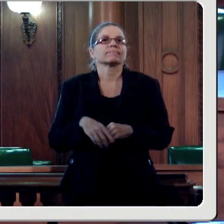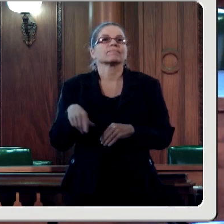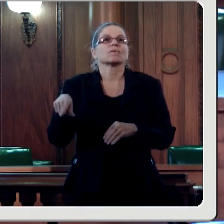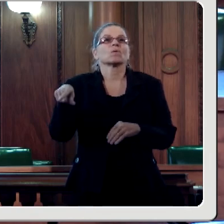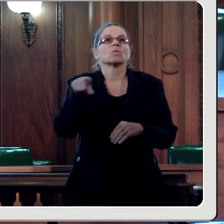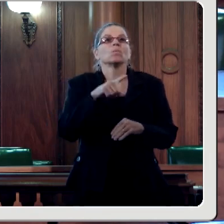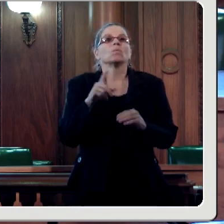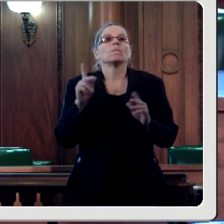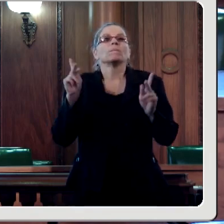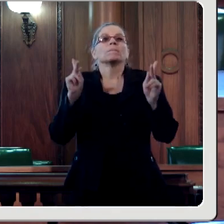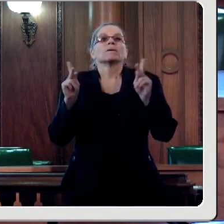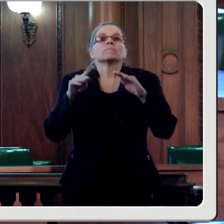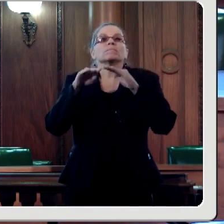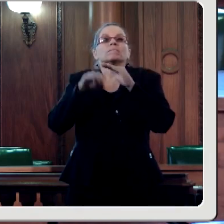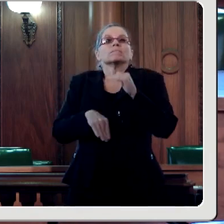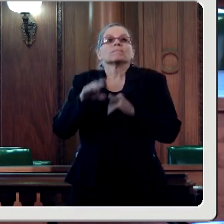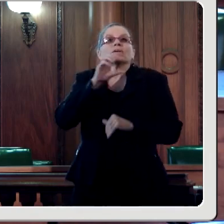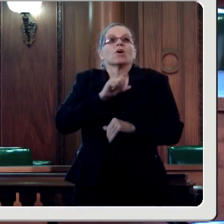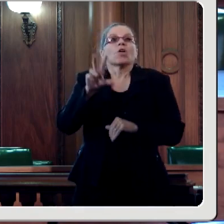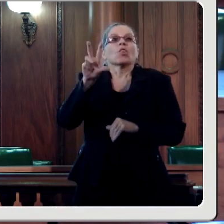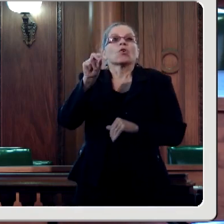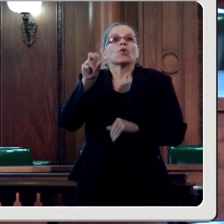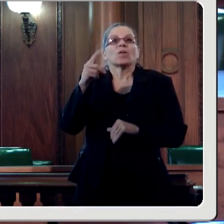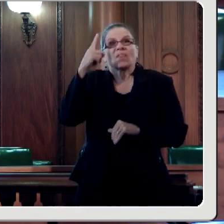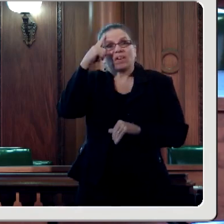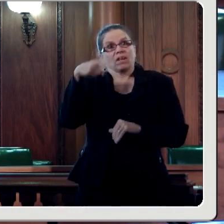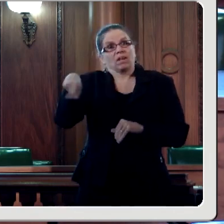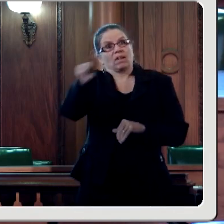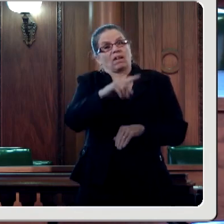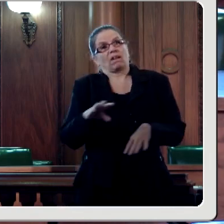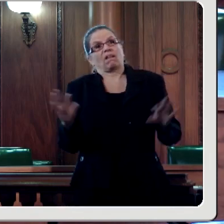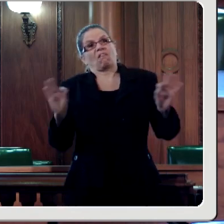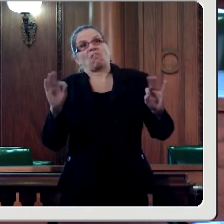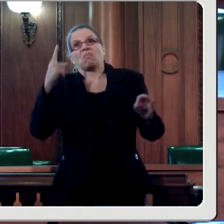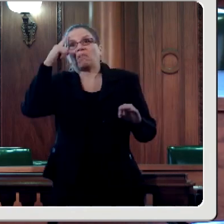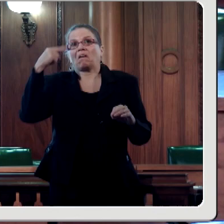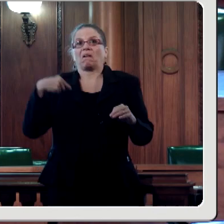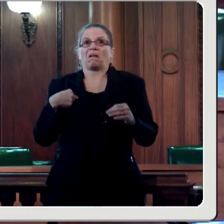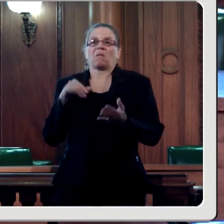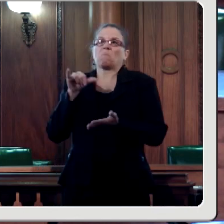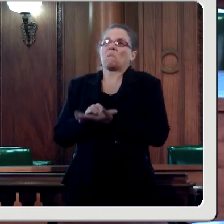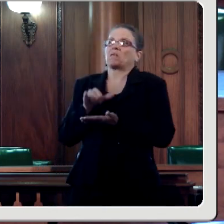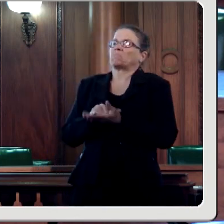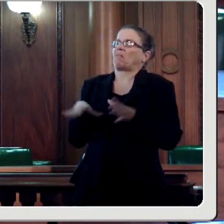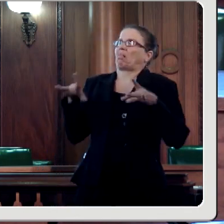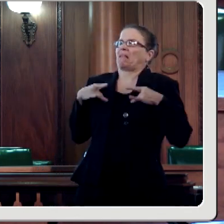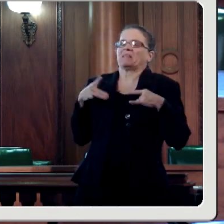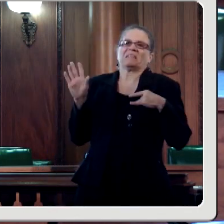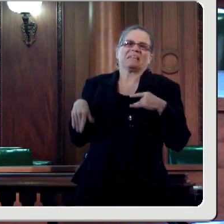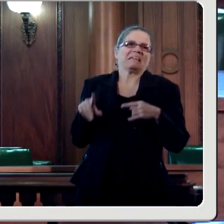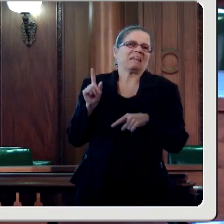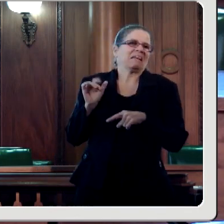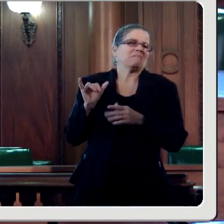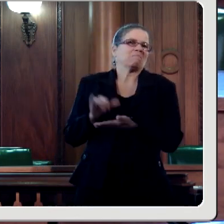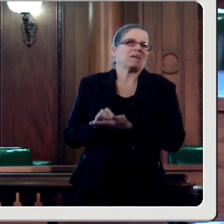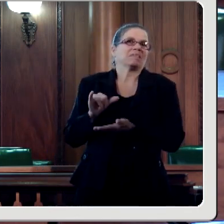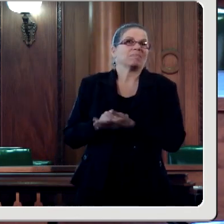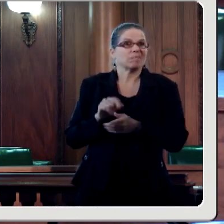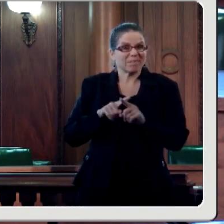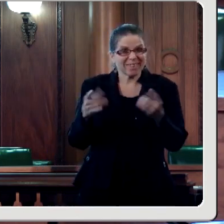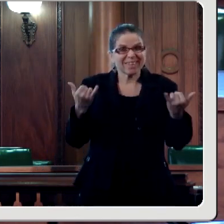invincible. And that's where we're seeing the uptick occurring on this COVID-19